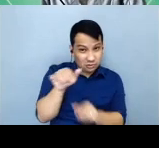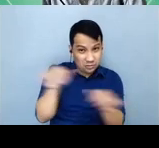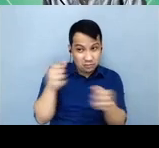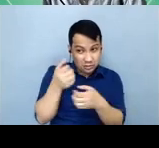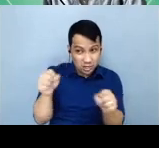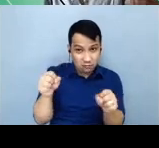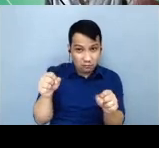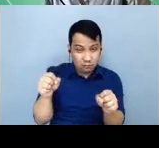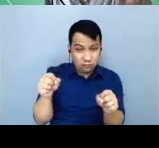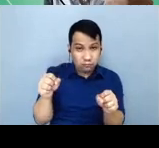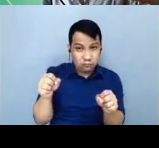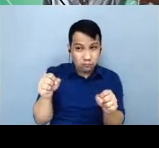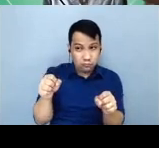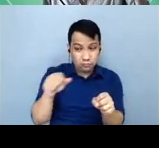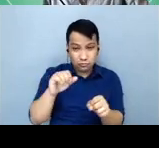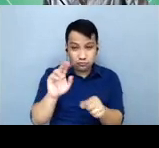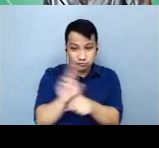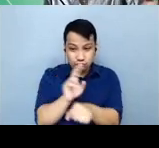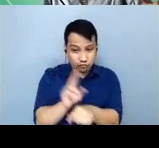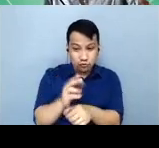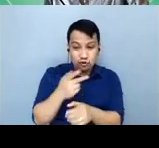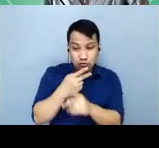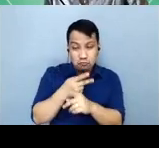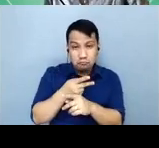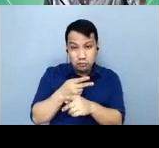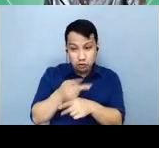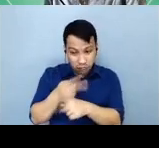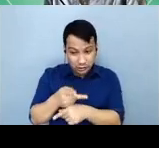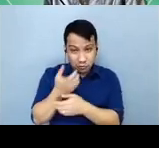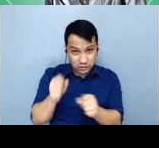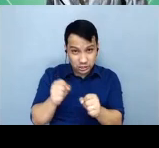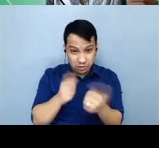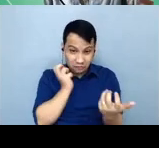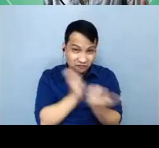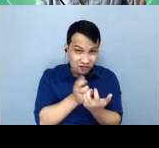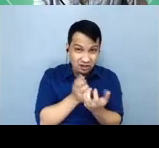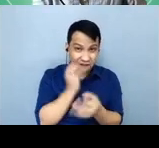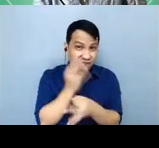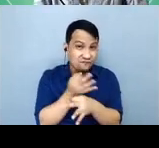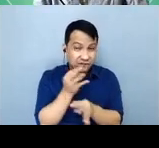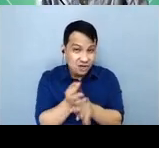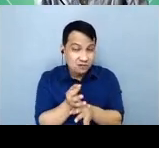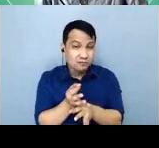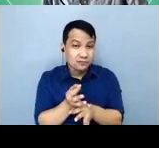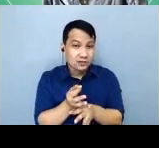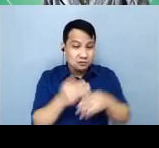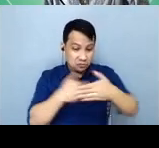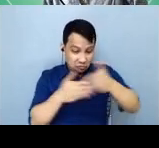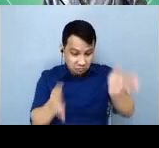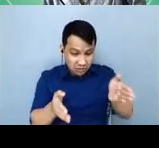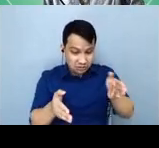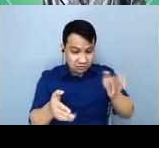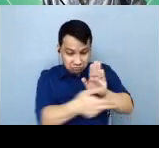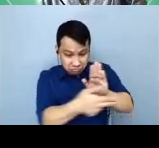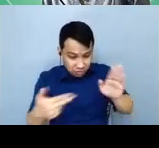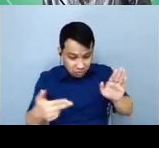into the water? Are they sustainable in that your product will be fit to wear? When you put packaging on the box that you have, do you think